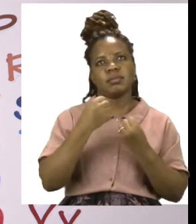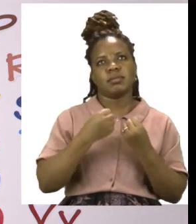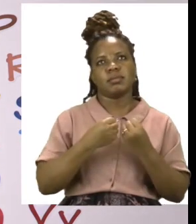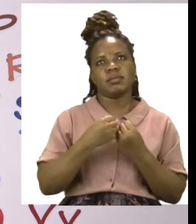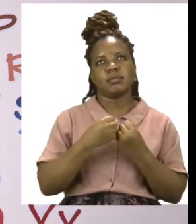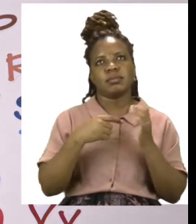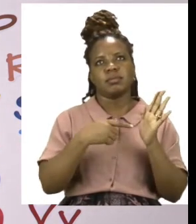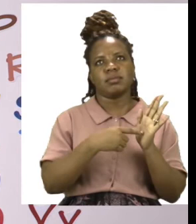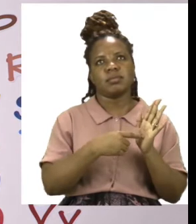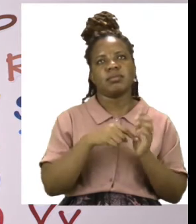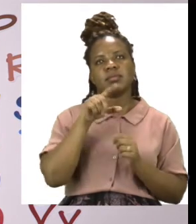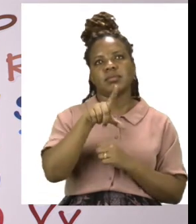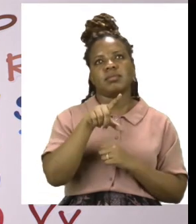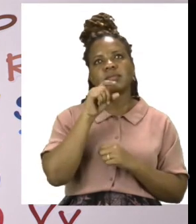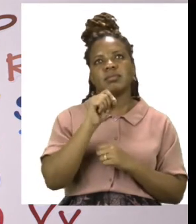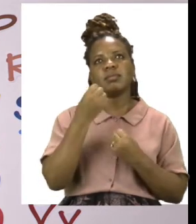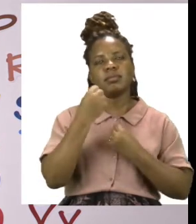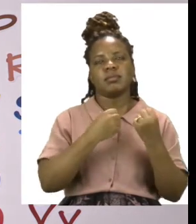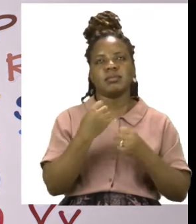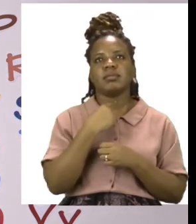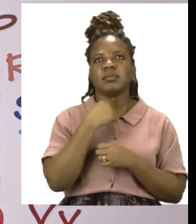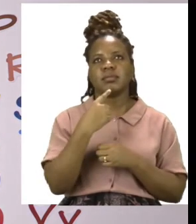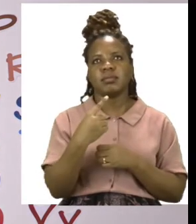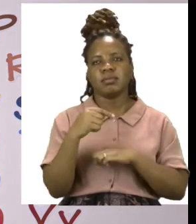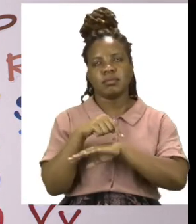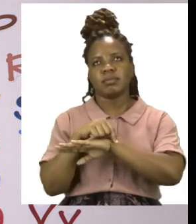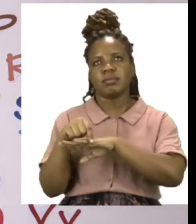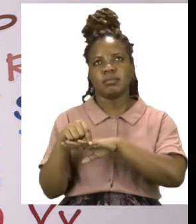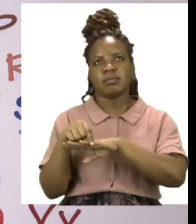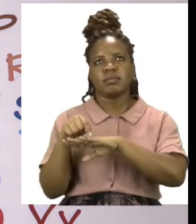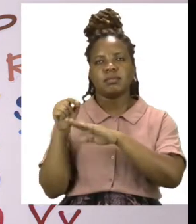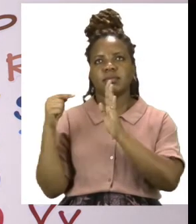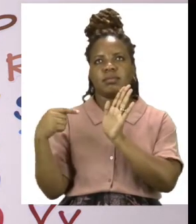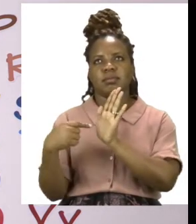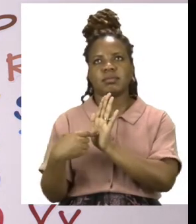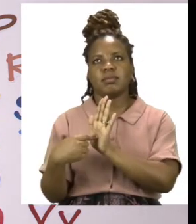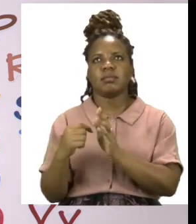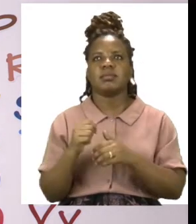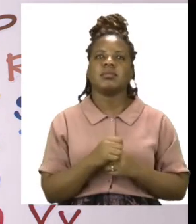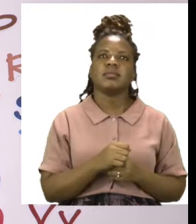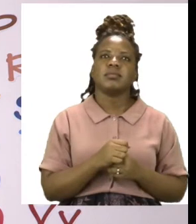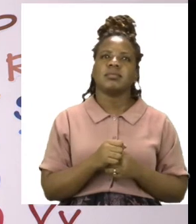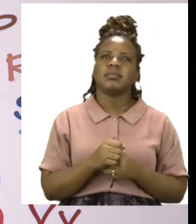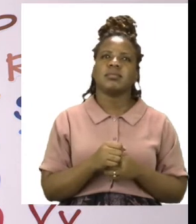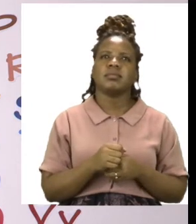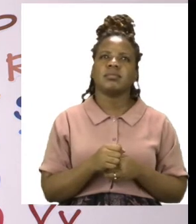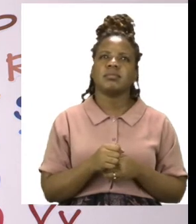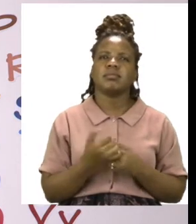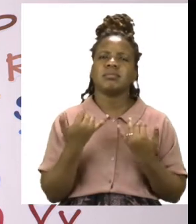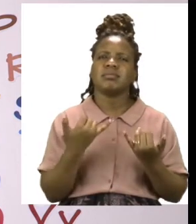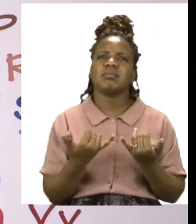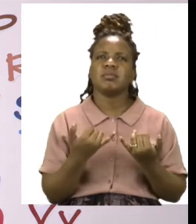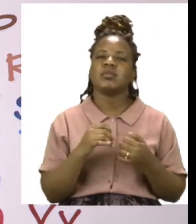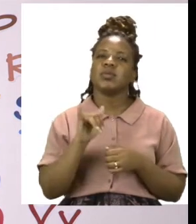car. The car is dash. So, which possessive